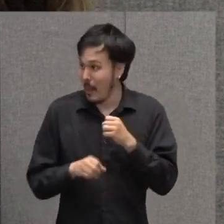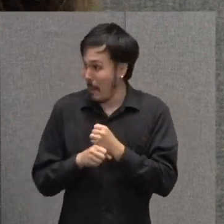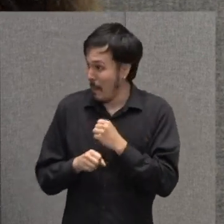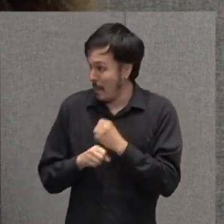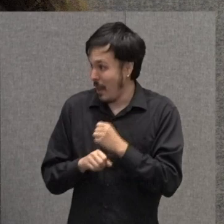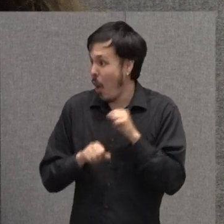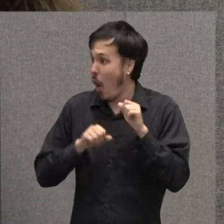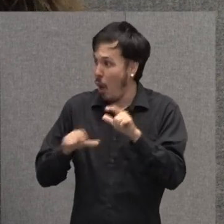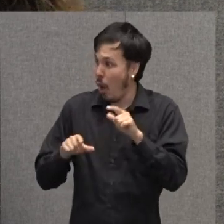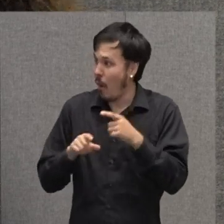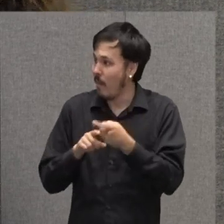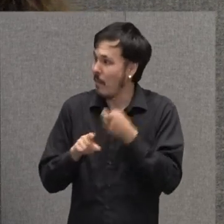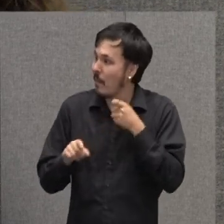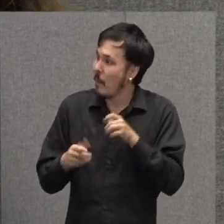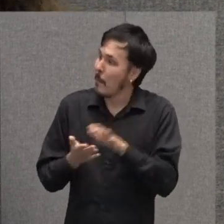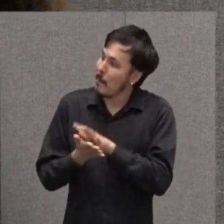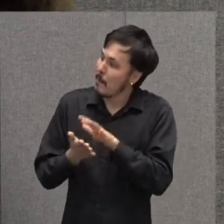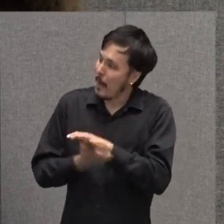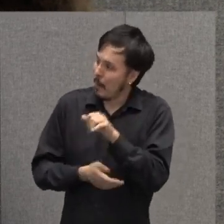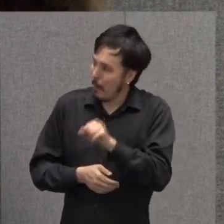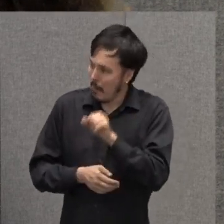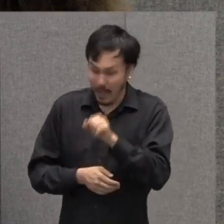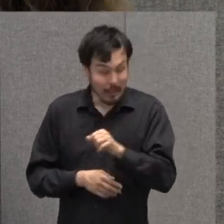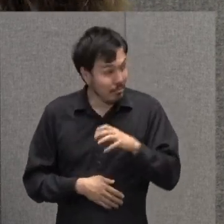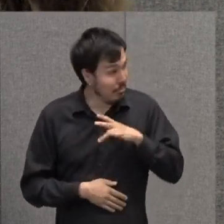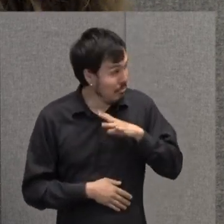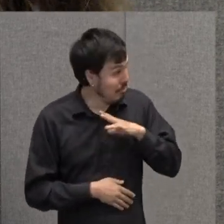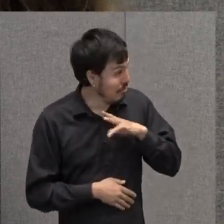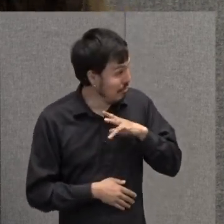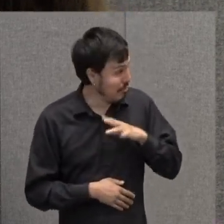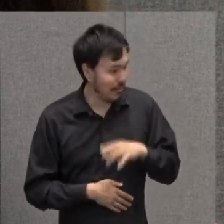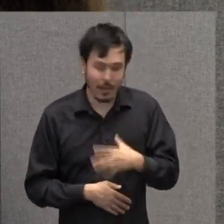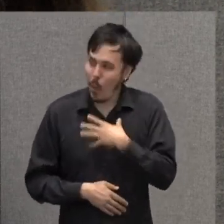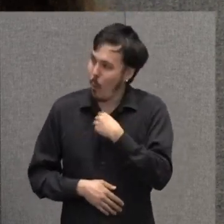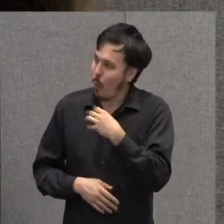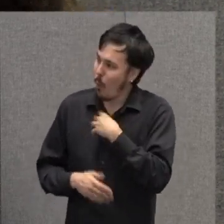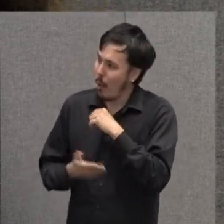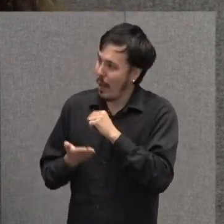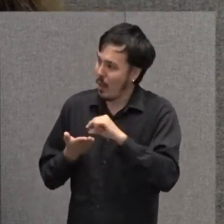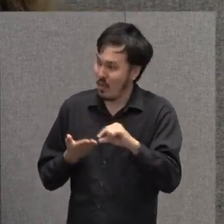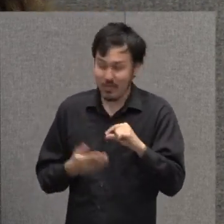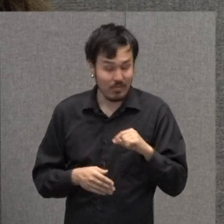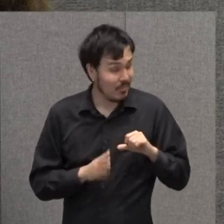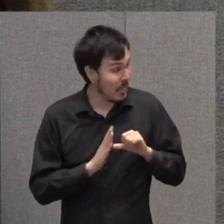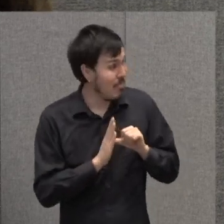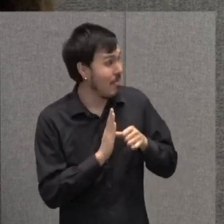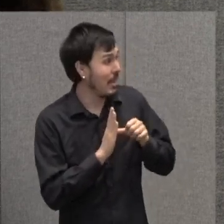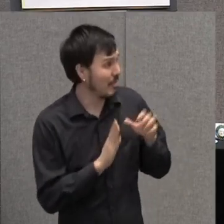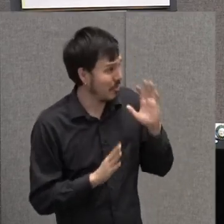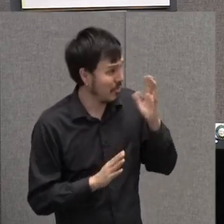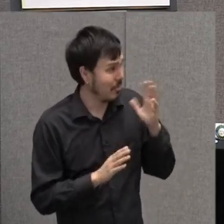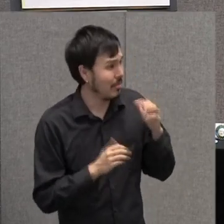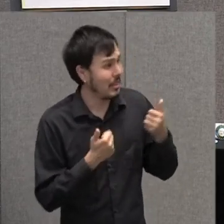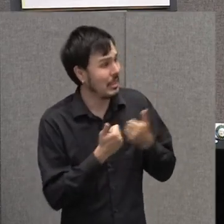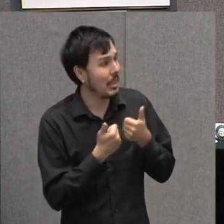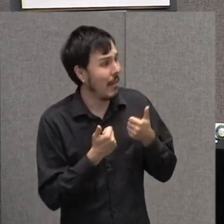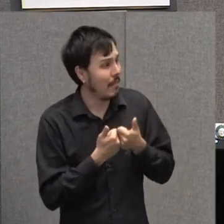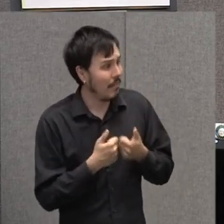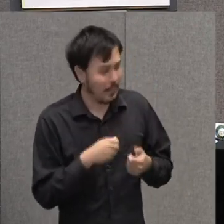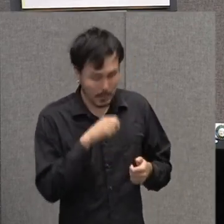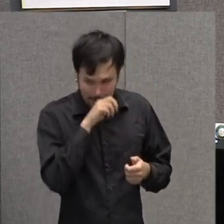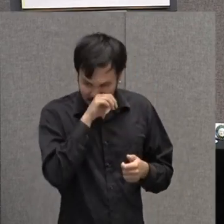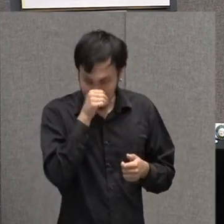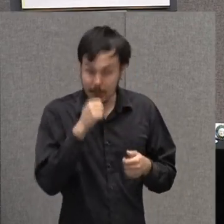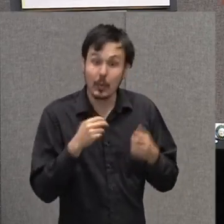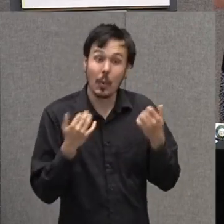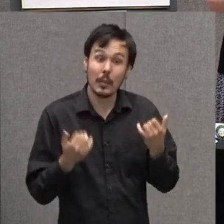bags. That is really, really cool. Mm-hmm. And white glue. I'm impressed. That looks kind of tricky. I know. So what